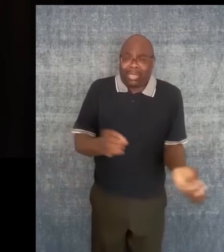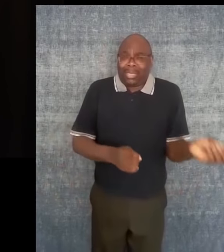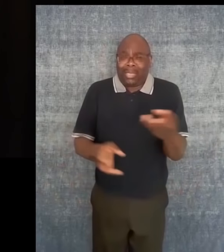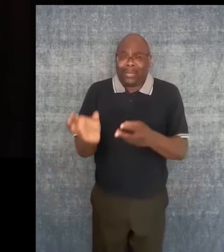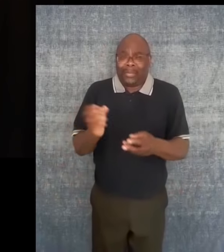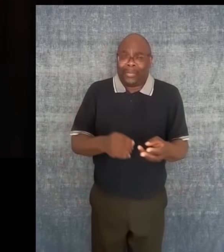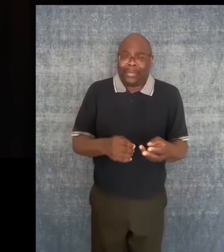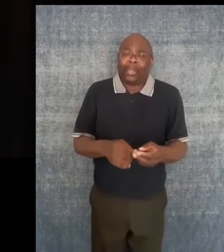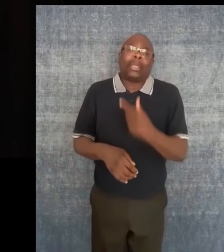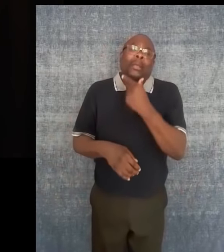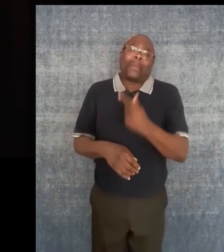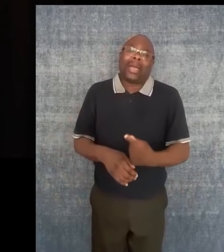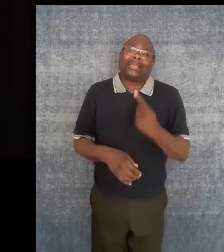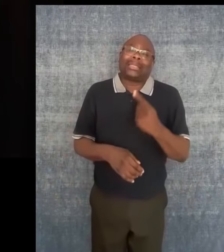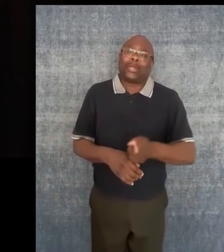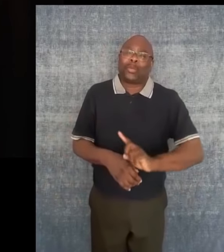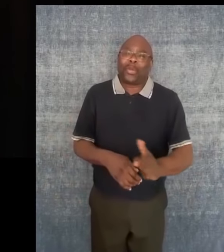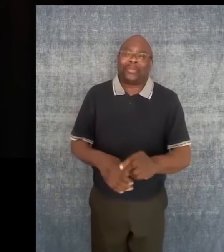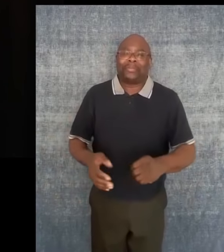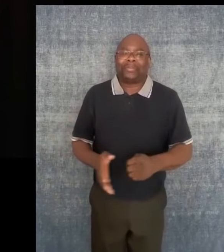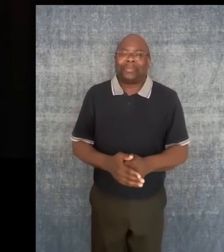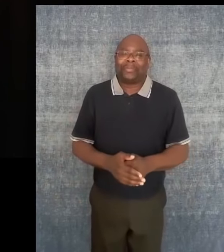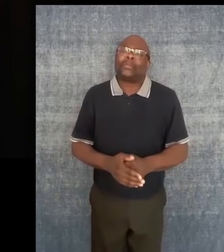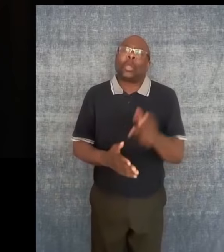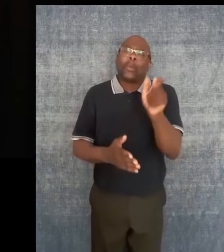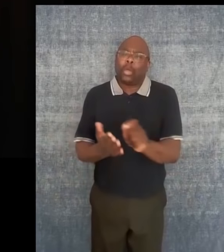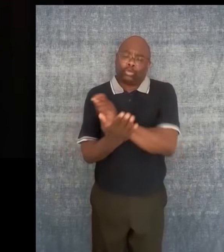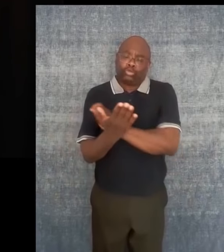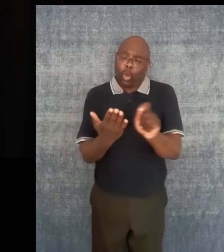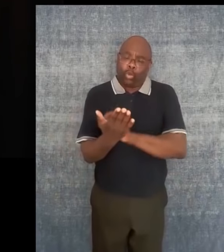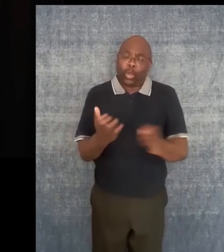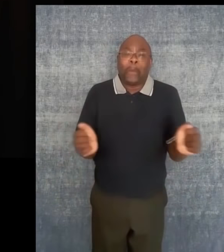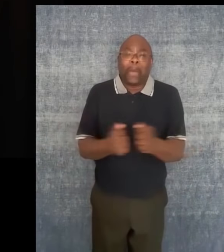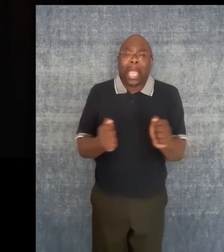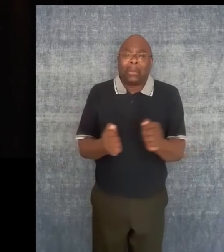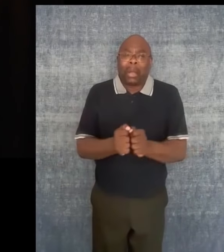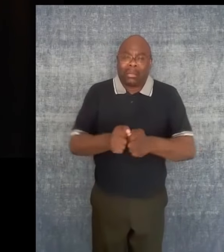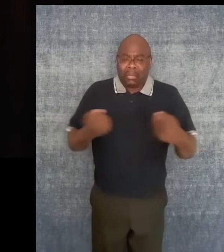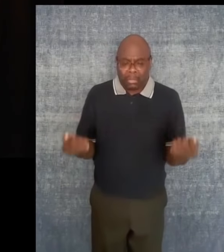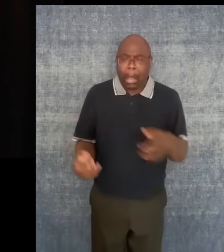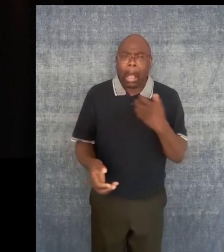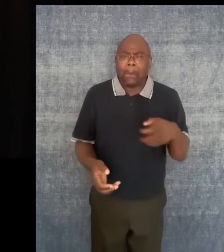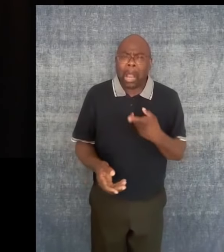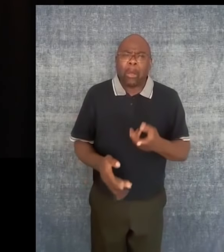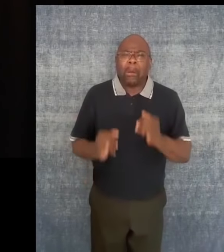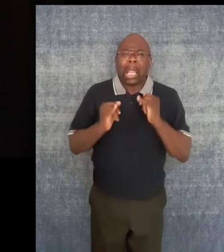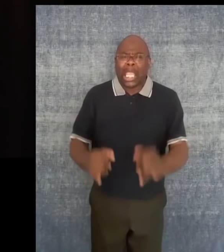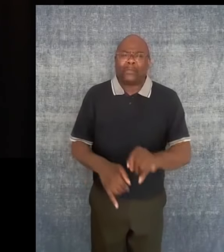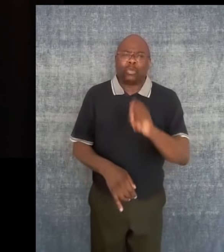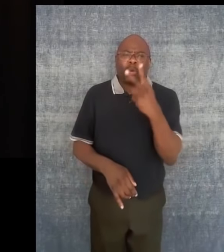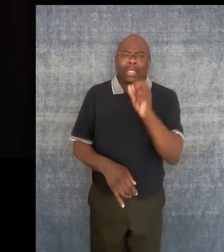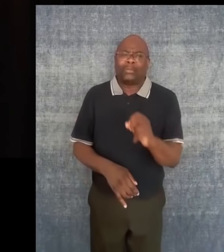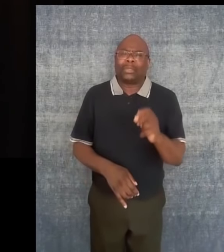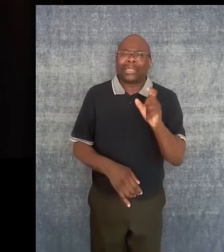G.K. Chesterton said this. Somebody wrote into the newspaper complaining about all the evils in the 20th